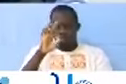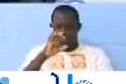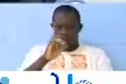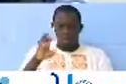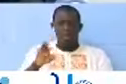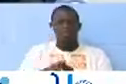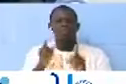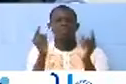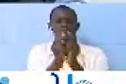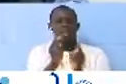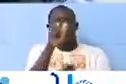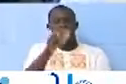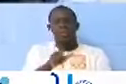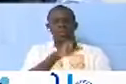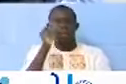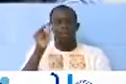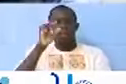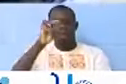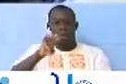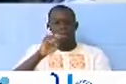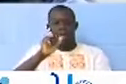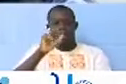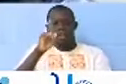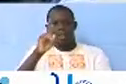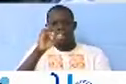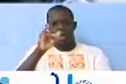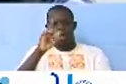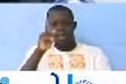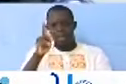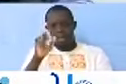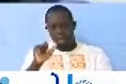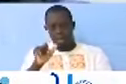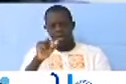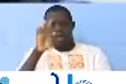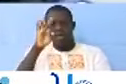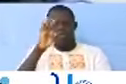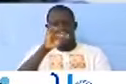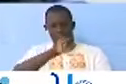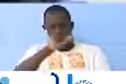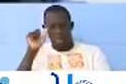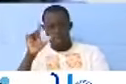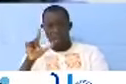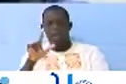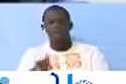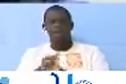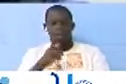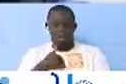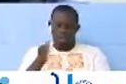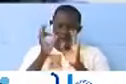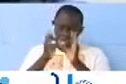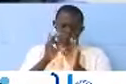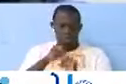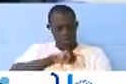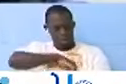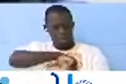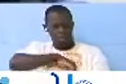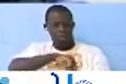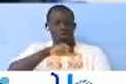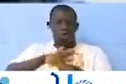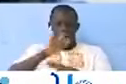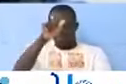to Madikefal. So ngafaya kunya kunte kumutu balil dugu. I explained myself to him